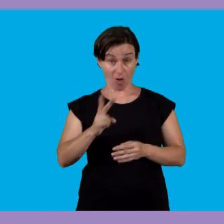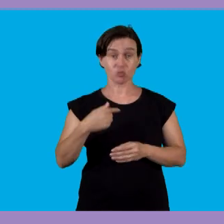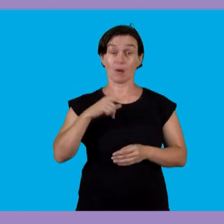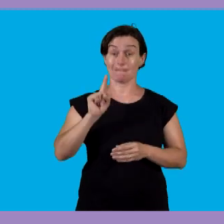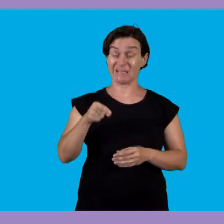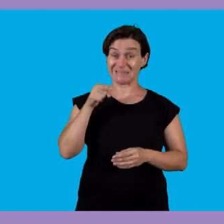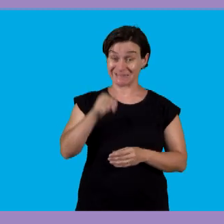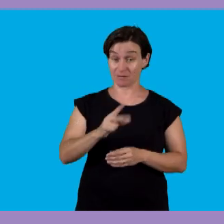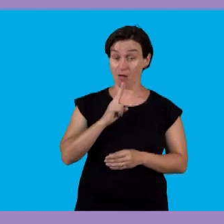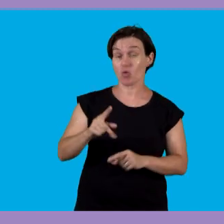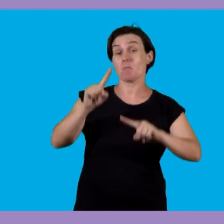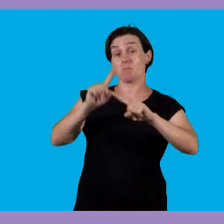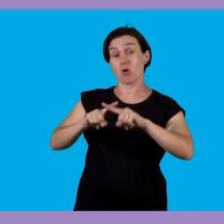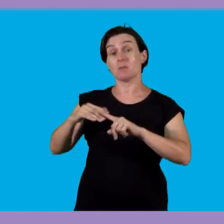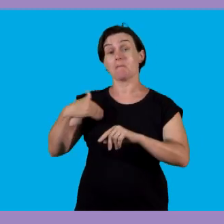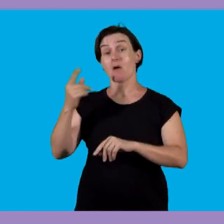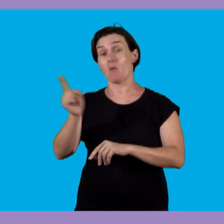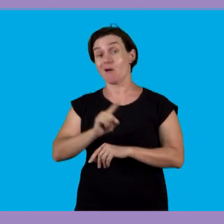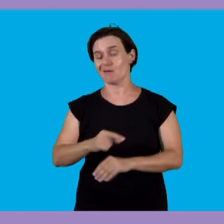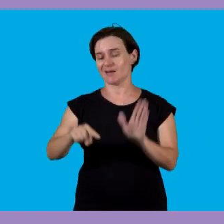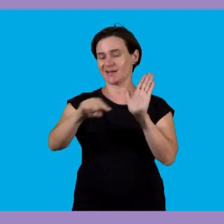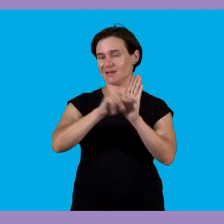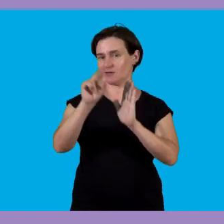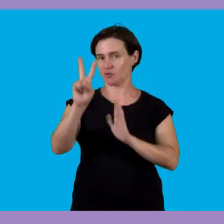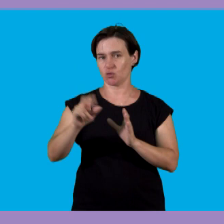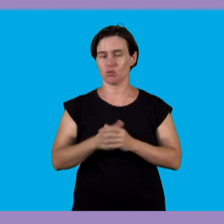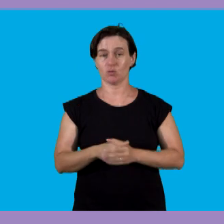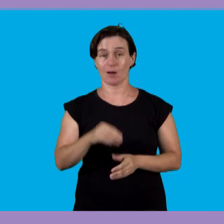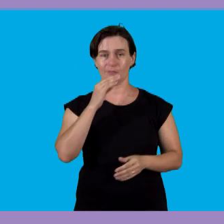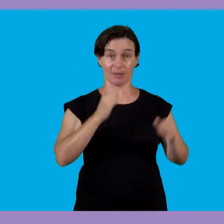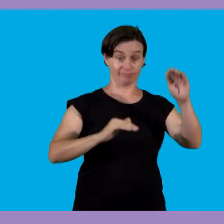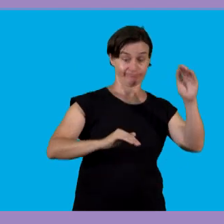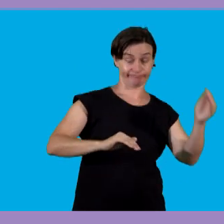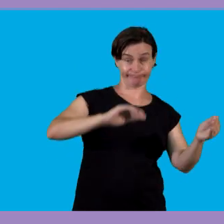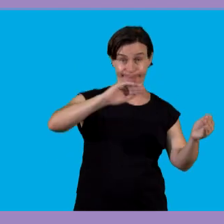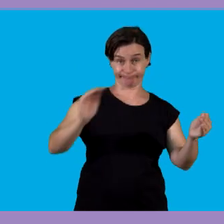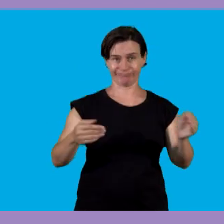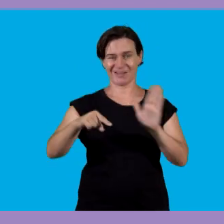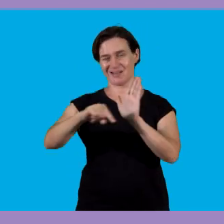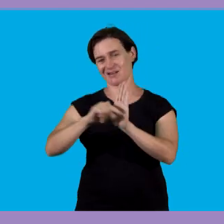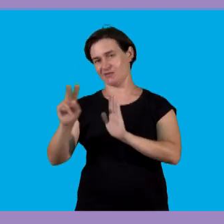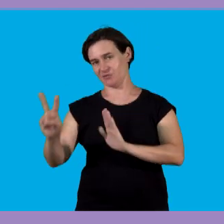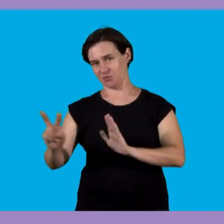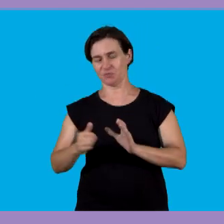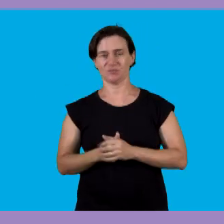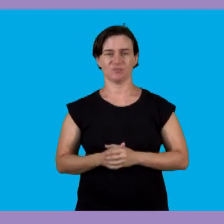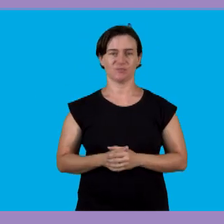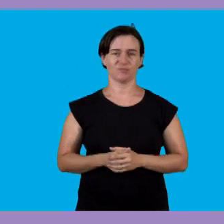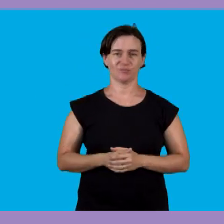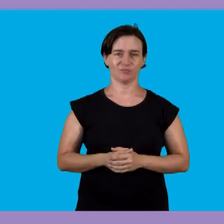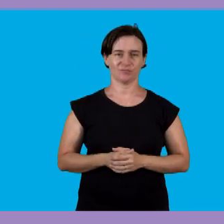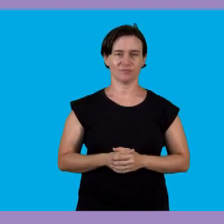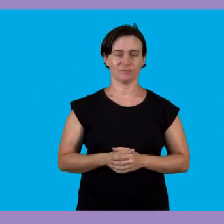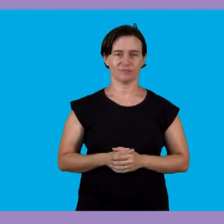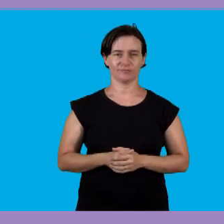to multiply the answer by negative 2. So whatever answer that we get from multiplying the unknown number by 8